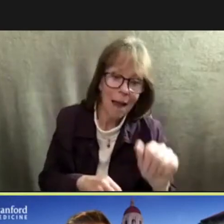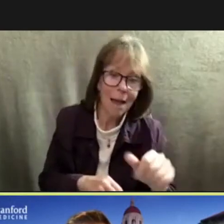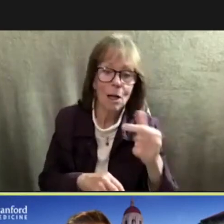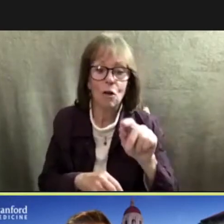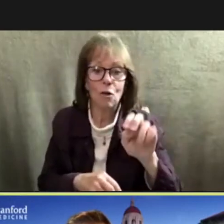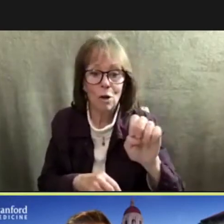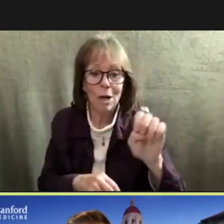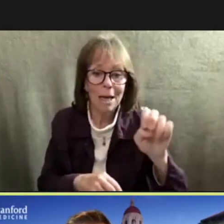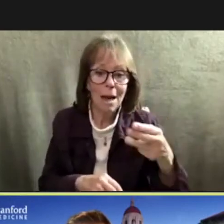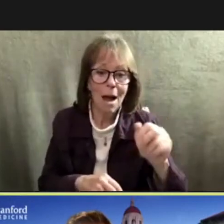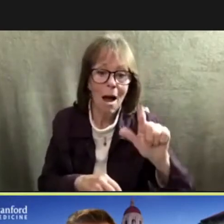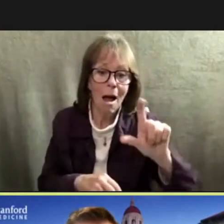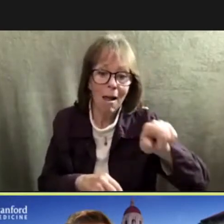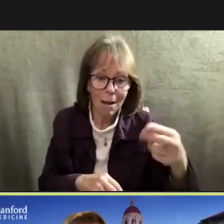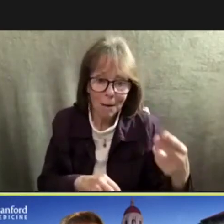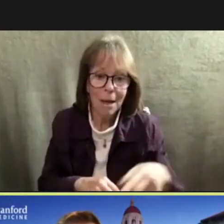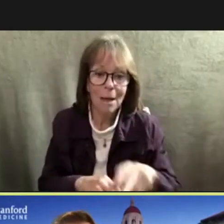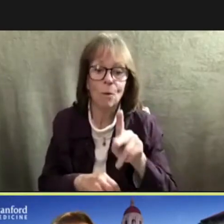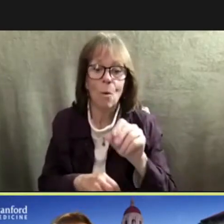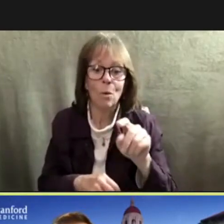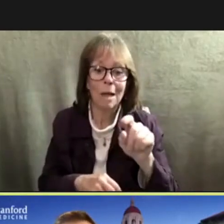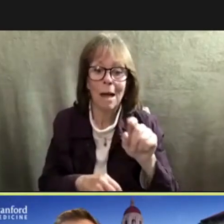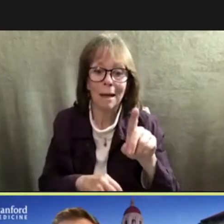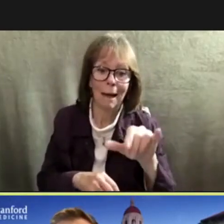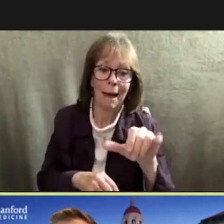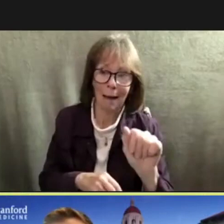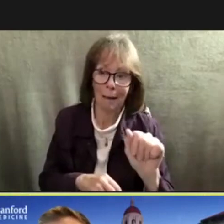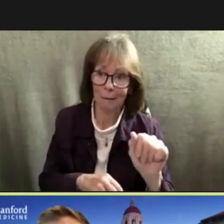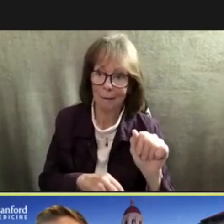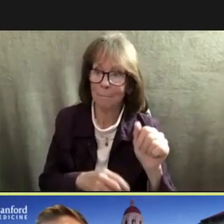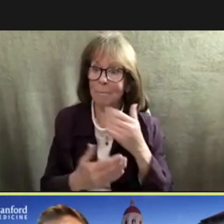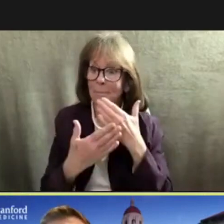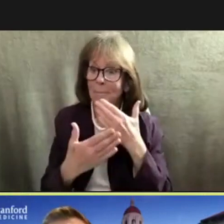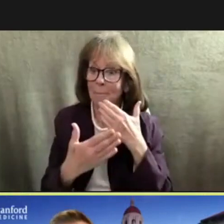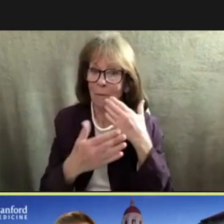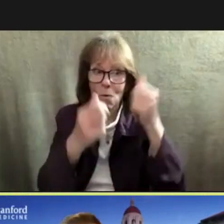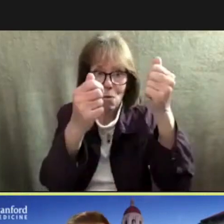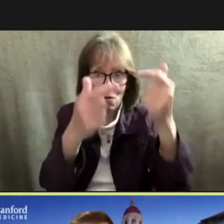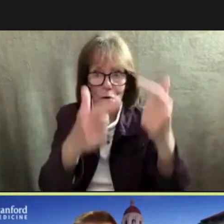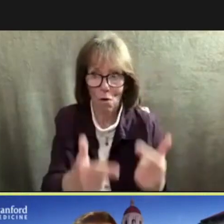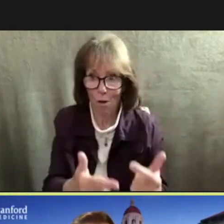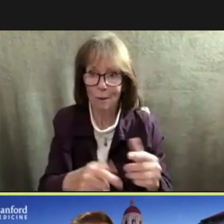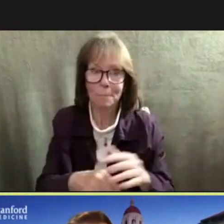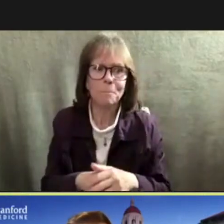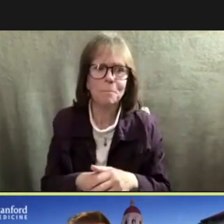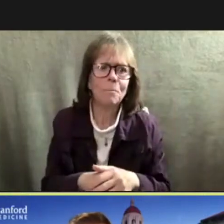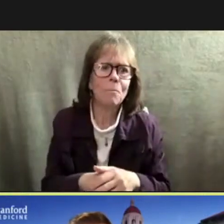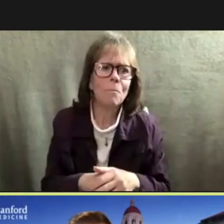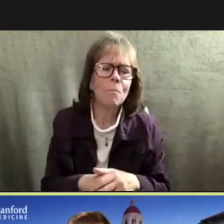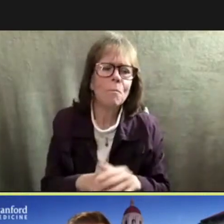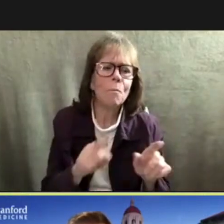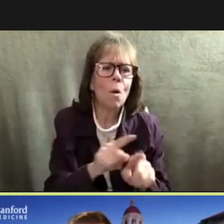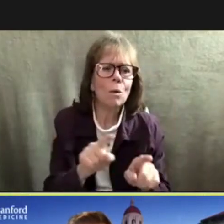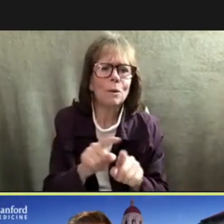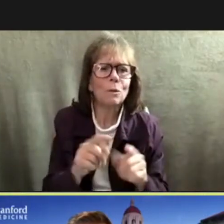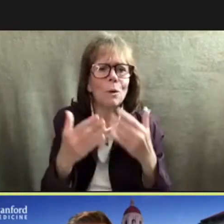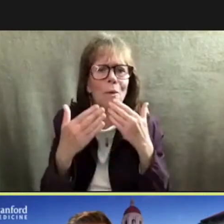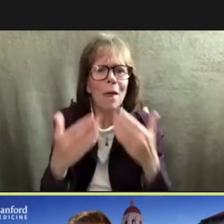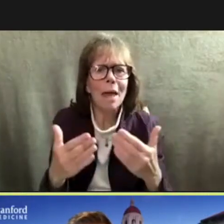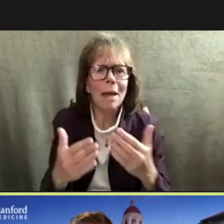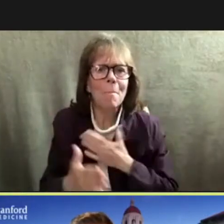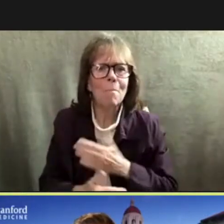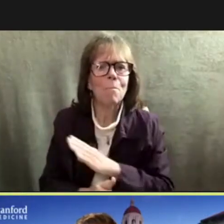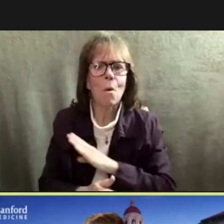Amy Bagwadia, Joni Greedhall, and Shayla Katadia. I'd also like to thank my awesome board